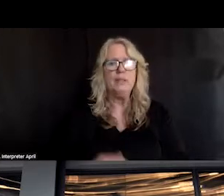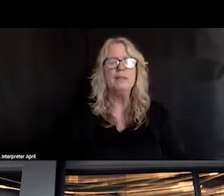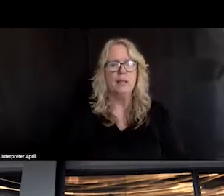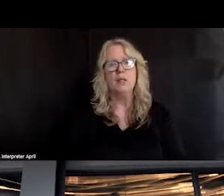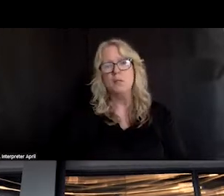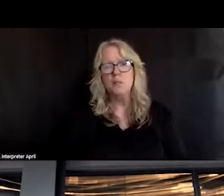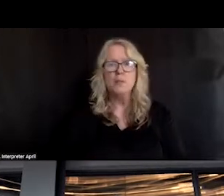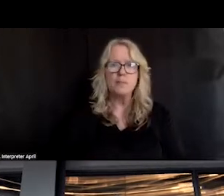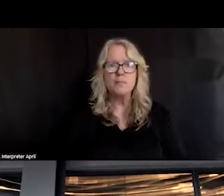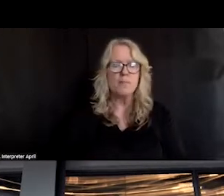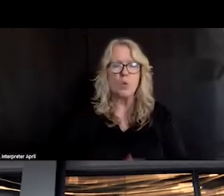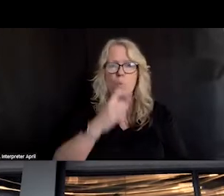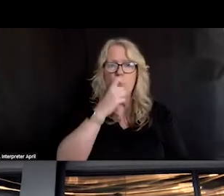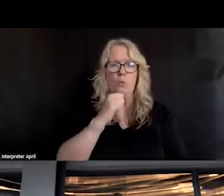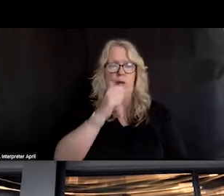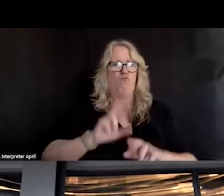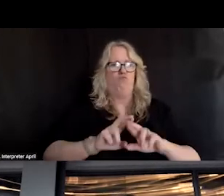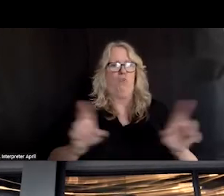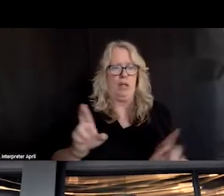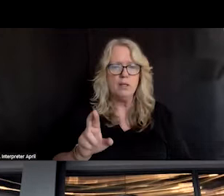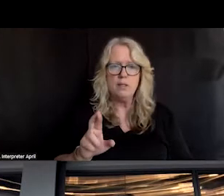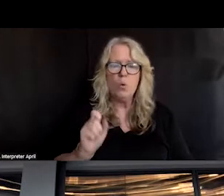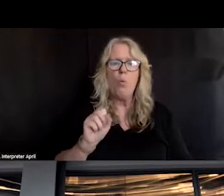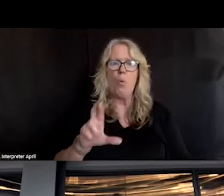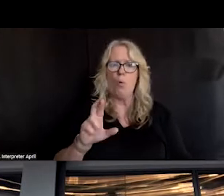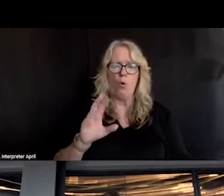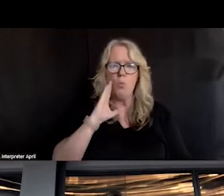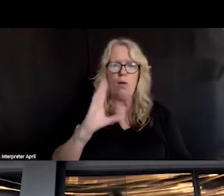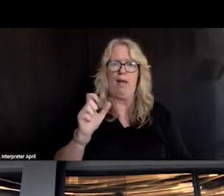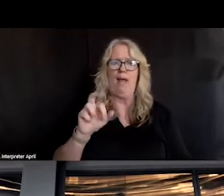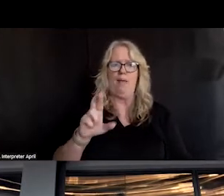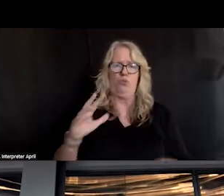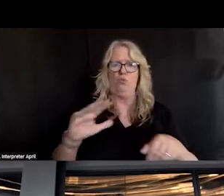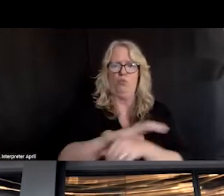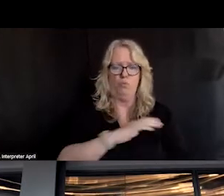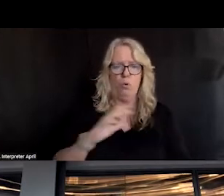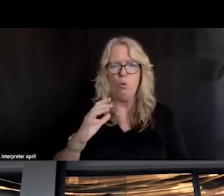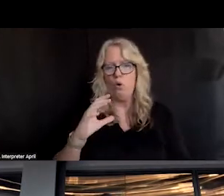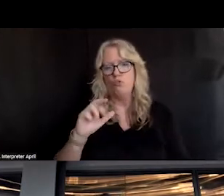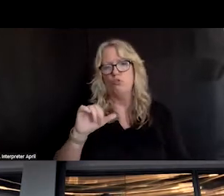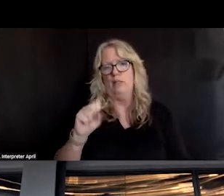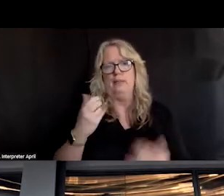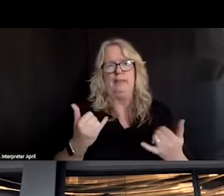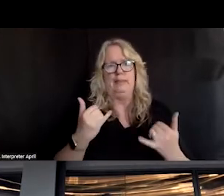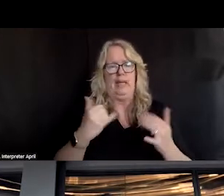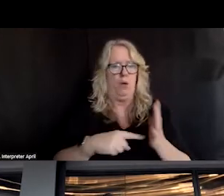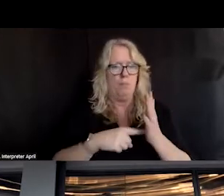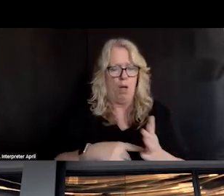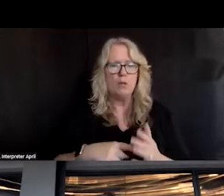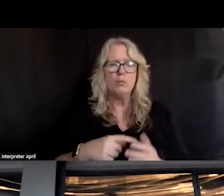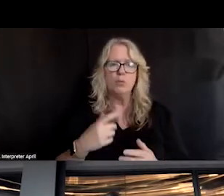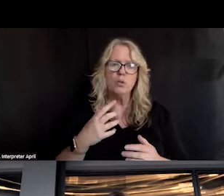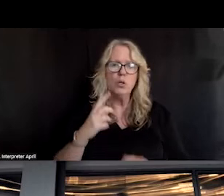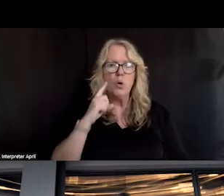who aren't necessarily ready or ever will do the full Crisis Now model or the standard